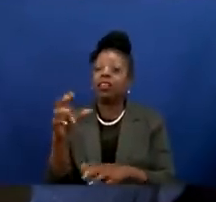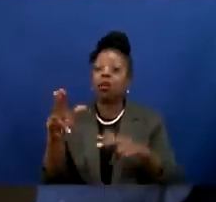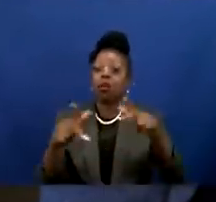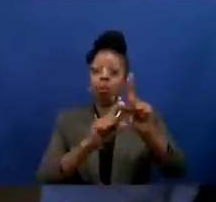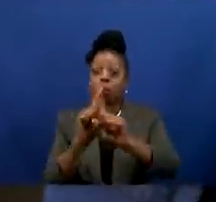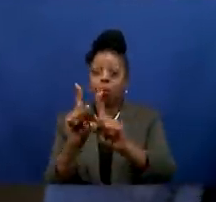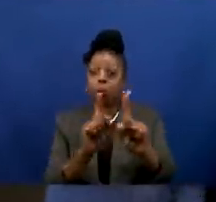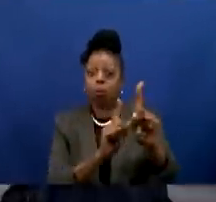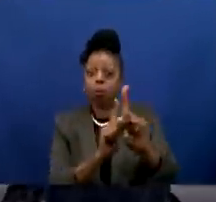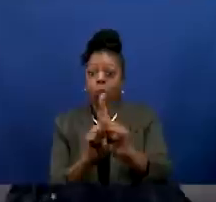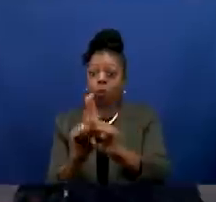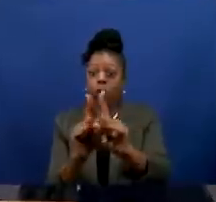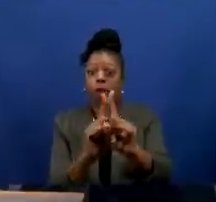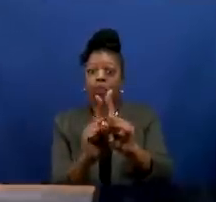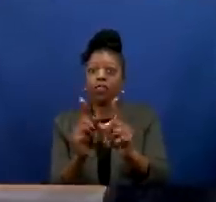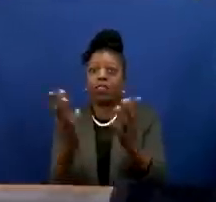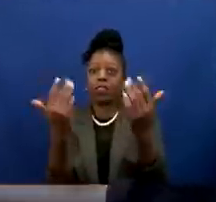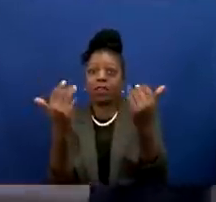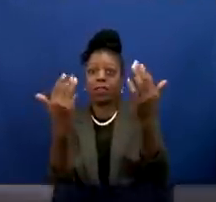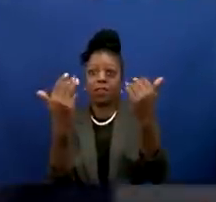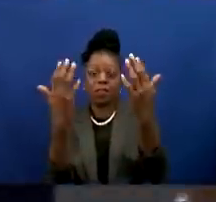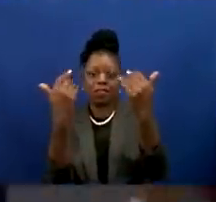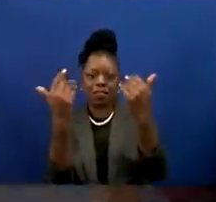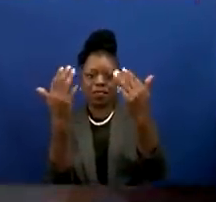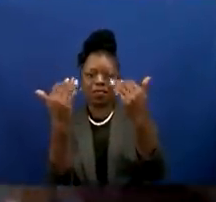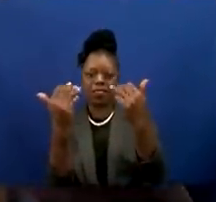right there. Come down that center aisle.